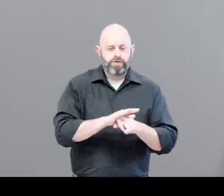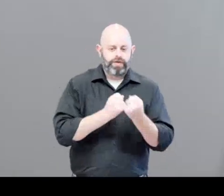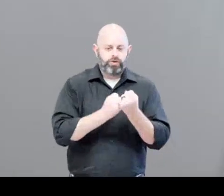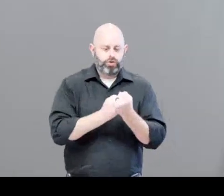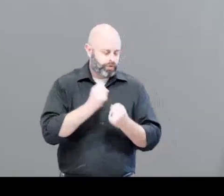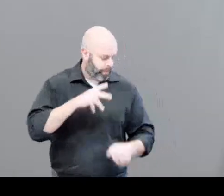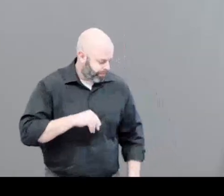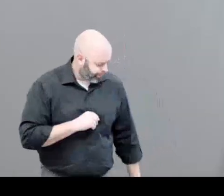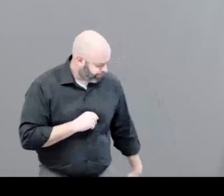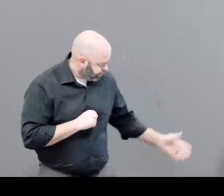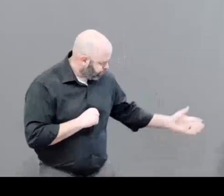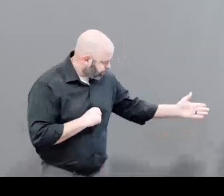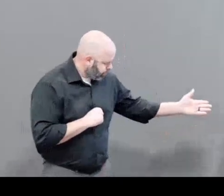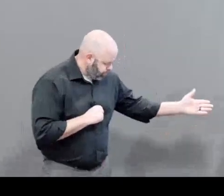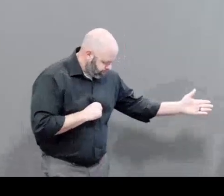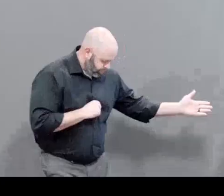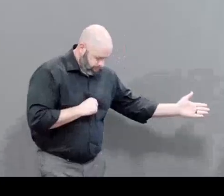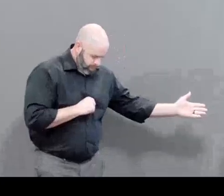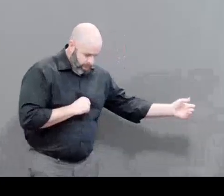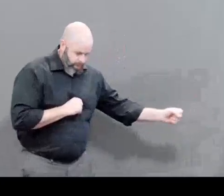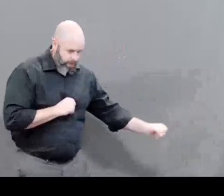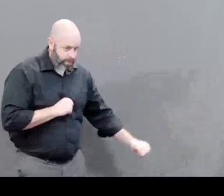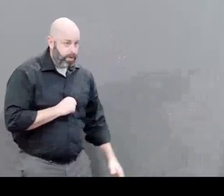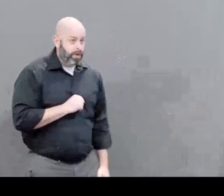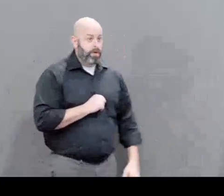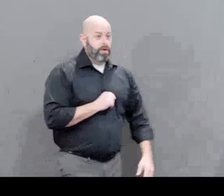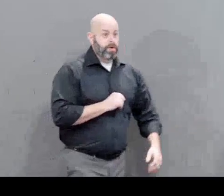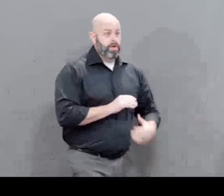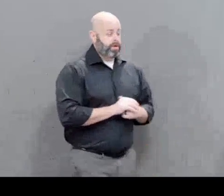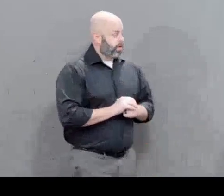first. Okay.